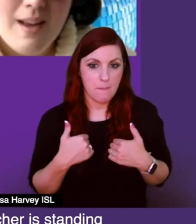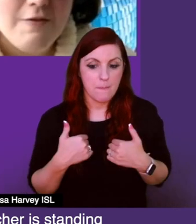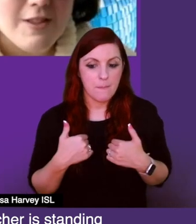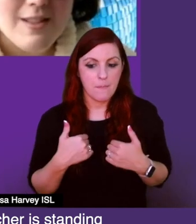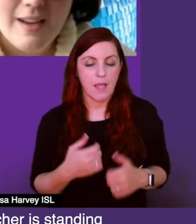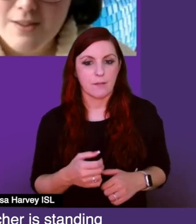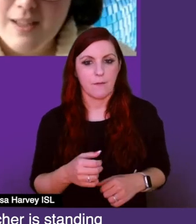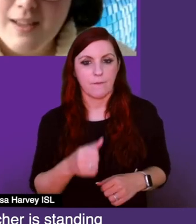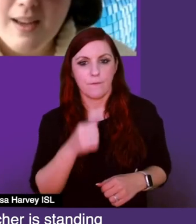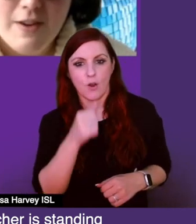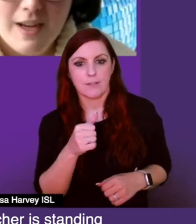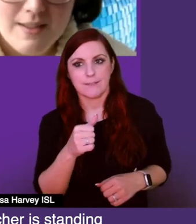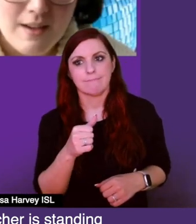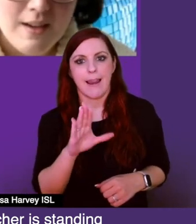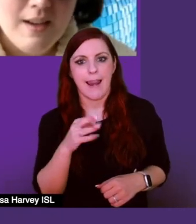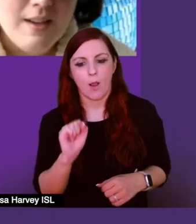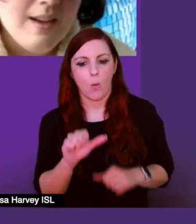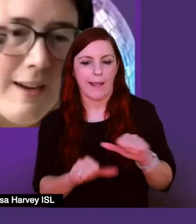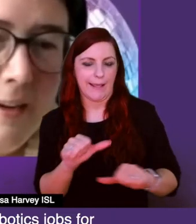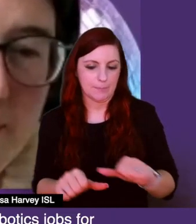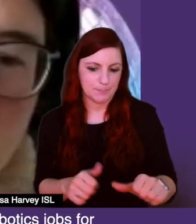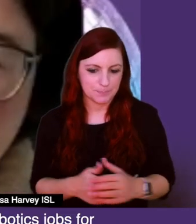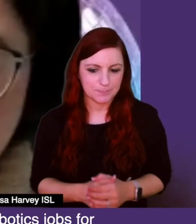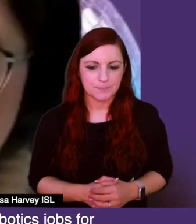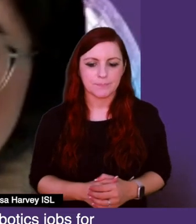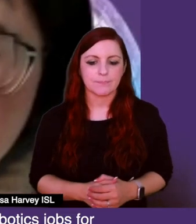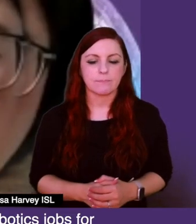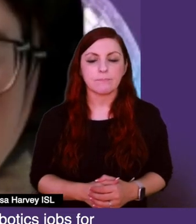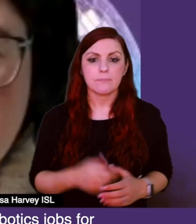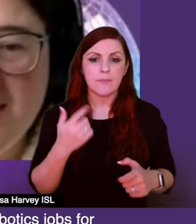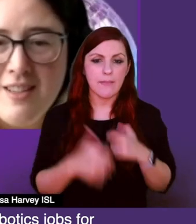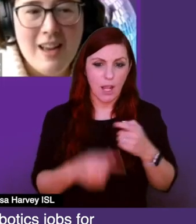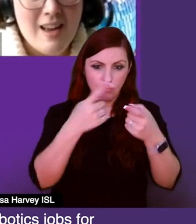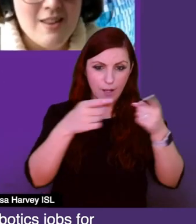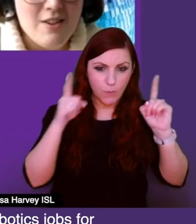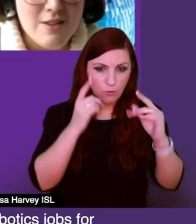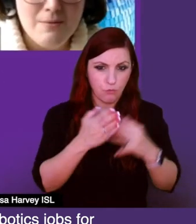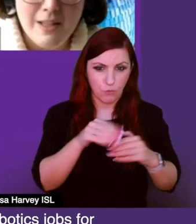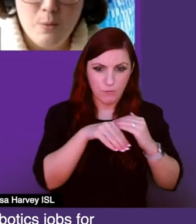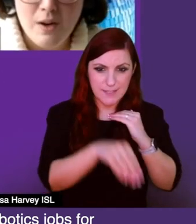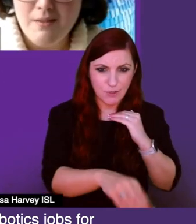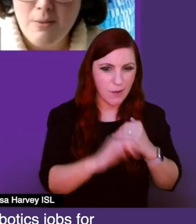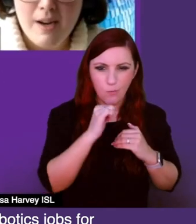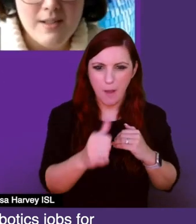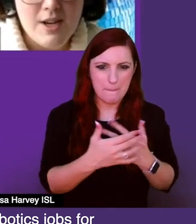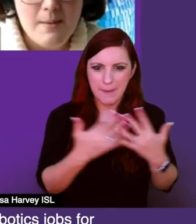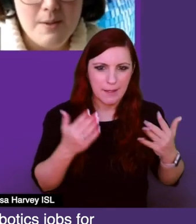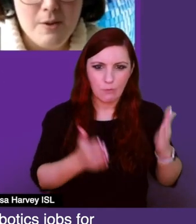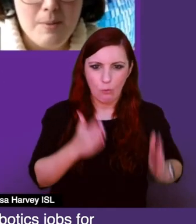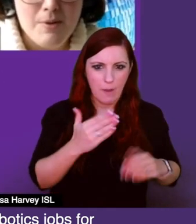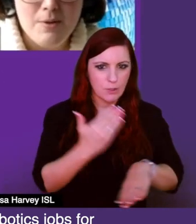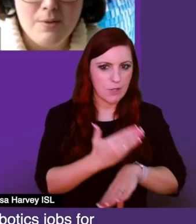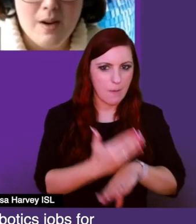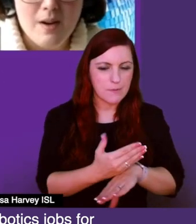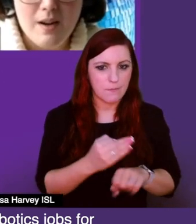was a first Lego League advisor. I graduated in the middle of a recession, and there also really weren't robotics jobs